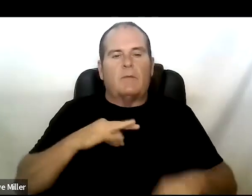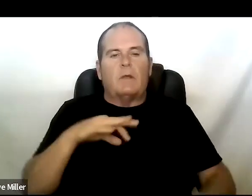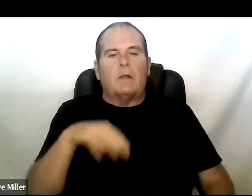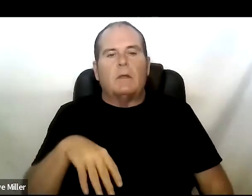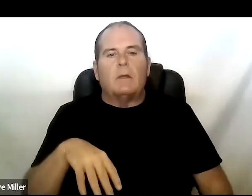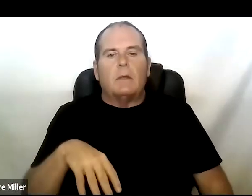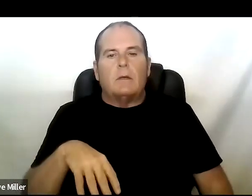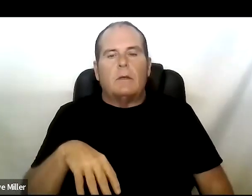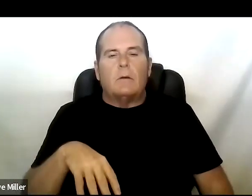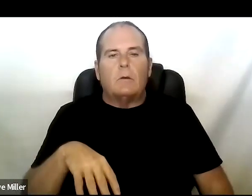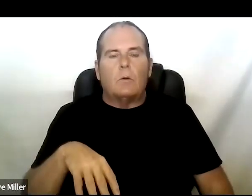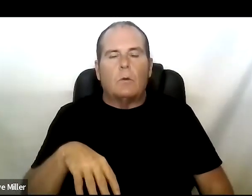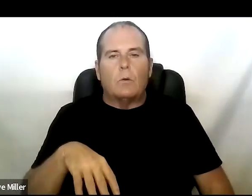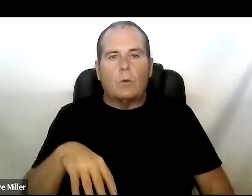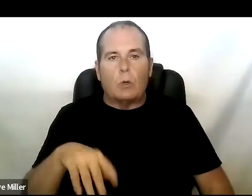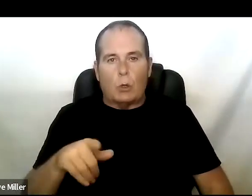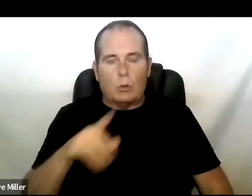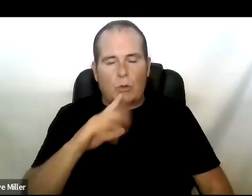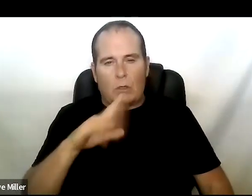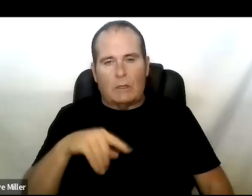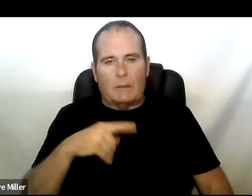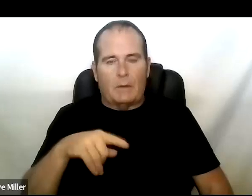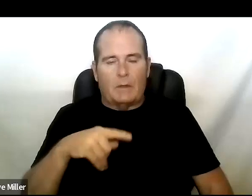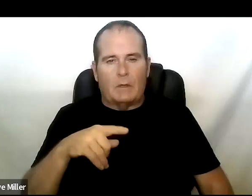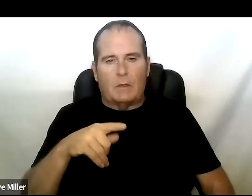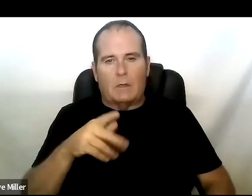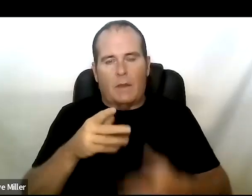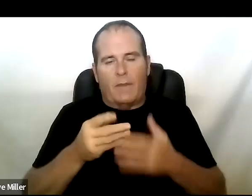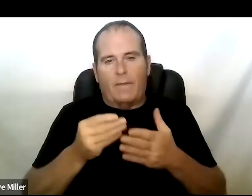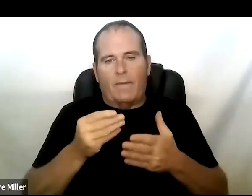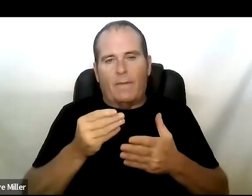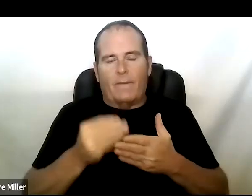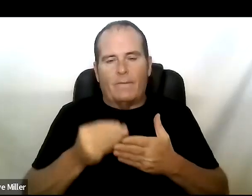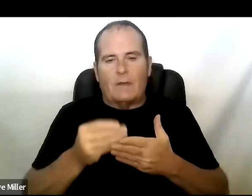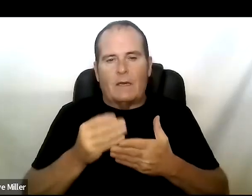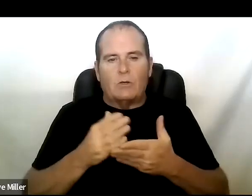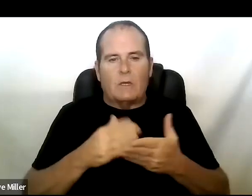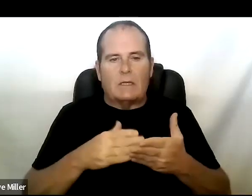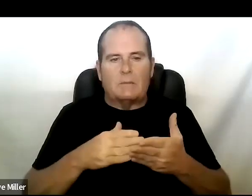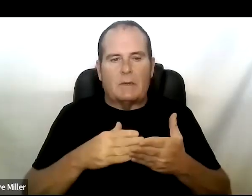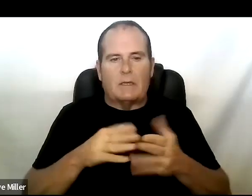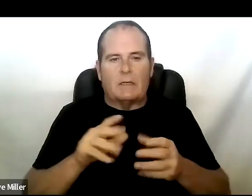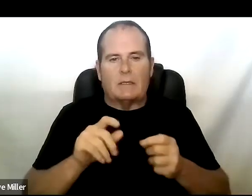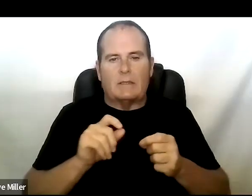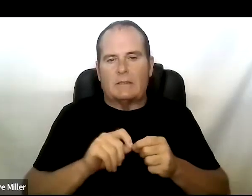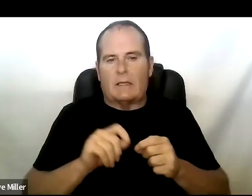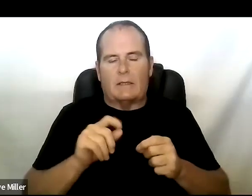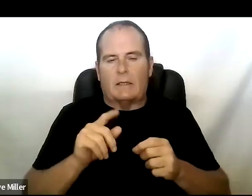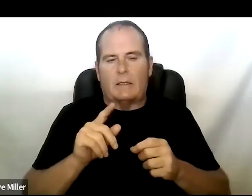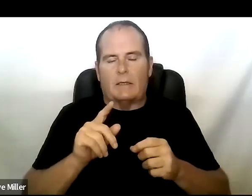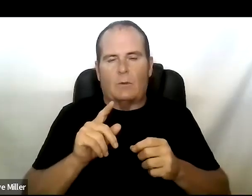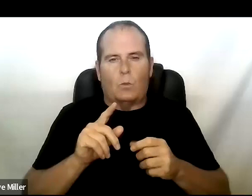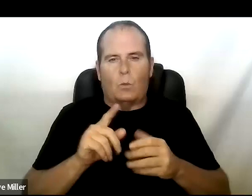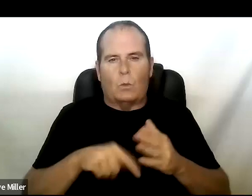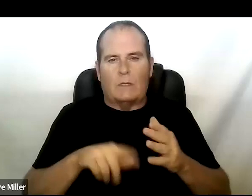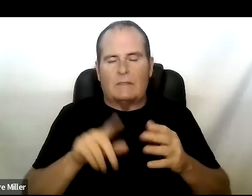I guess are you guys referring to like the financial part of that, or what exactly is that